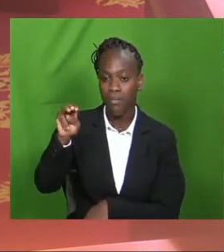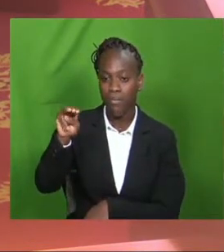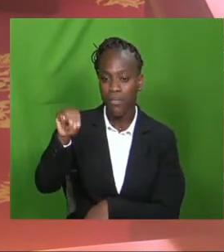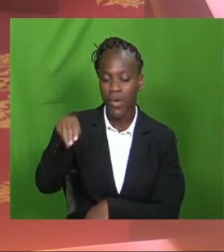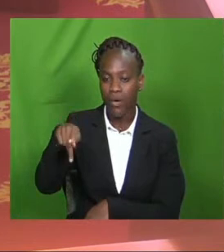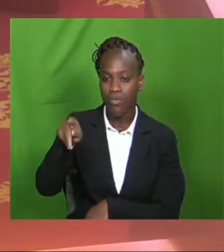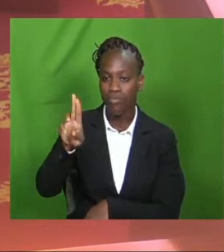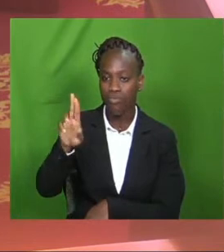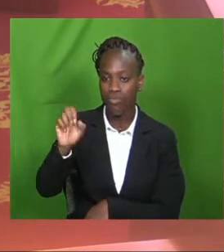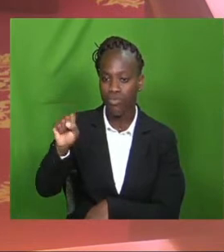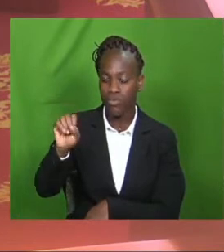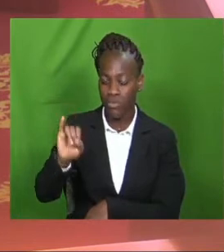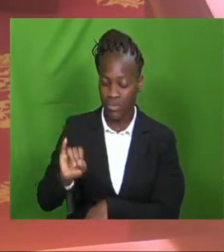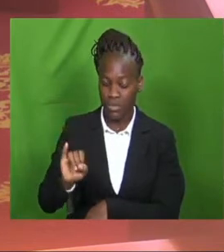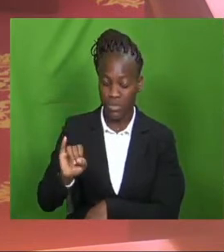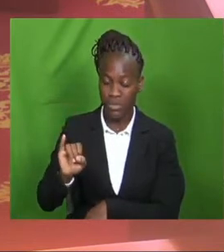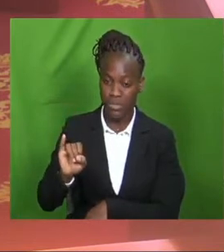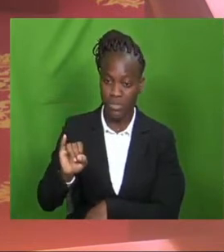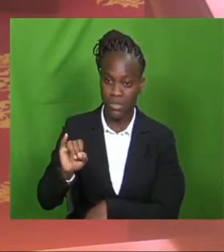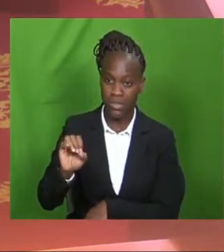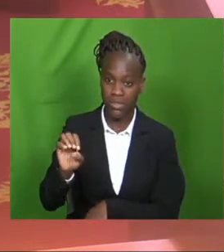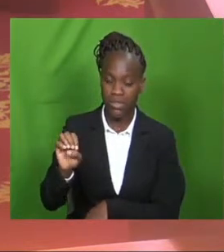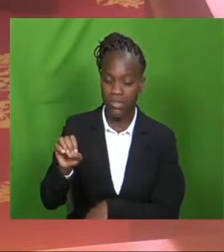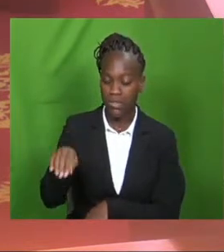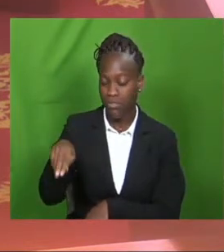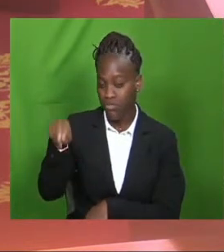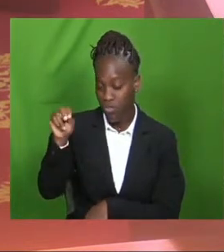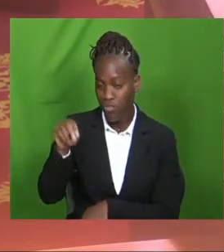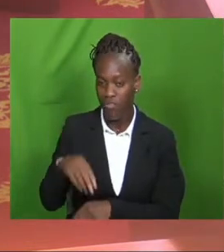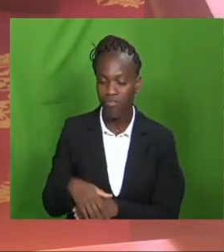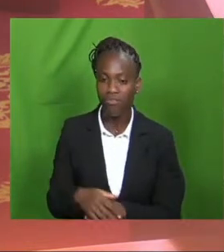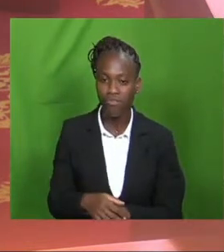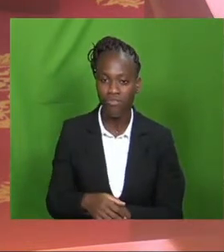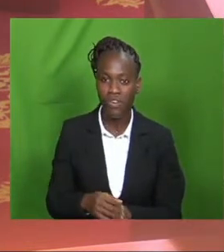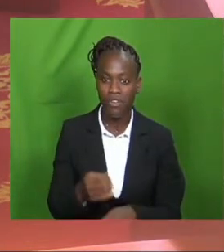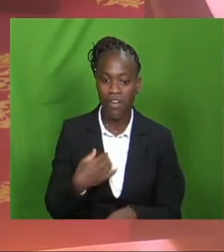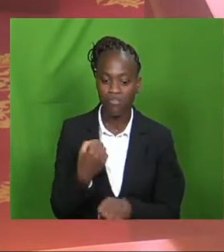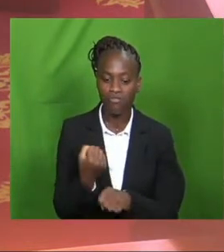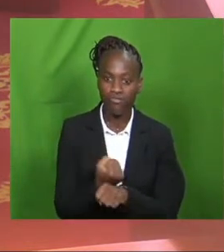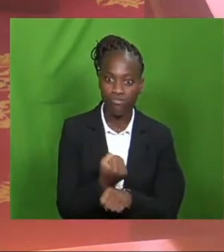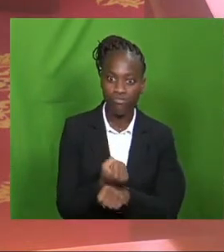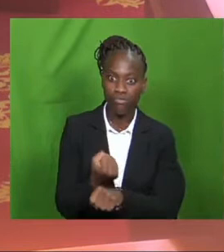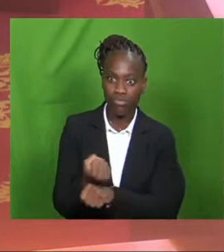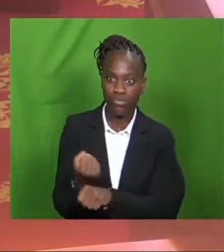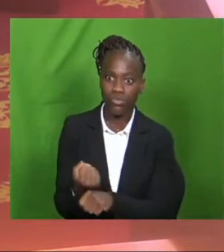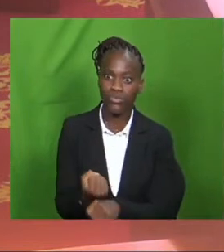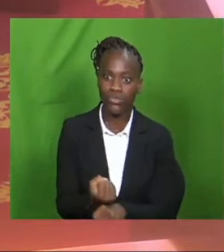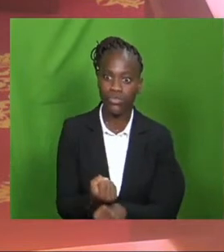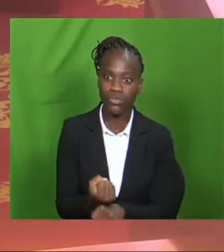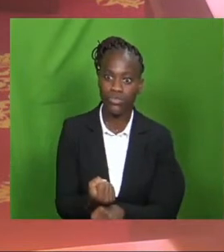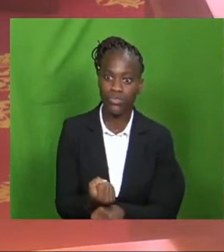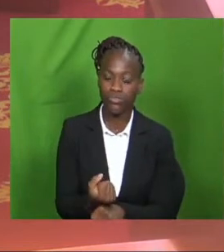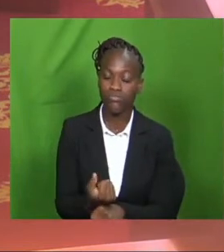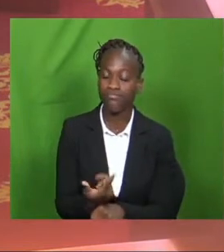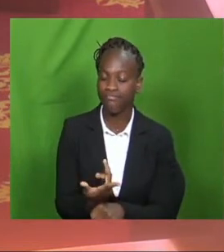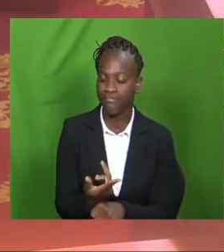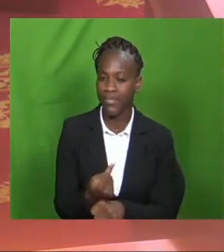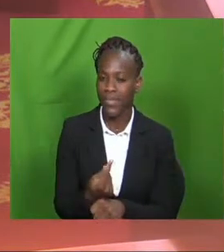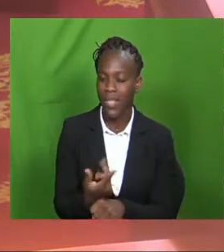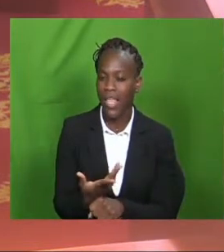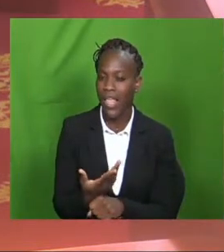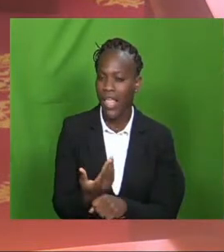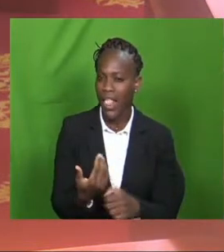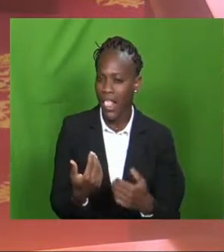Northeast region. The roads have gravel and earth sections refer to poor surface